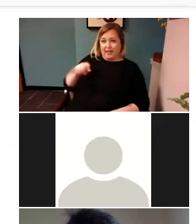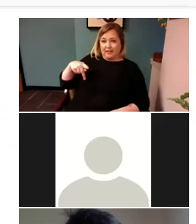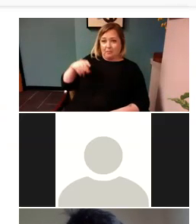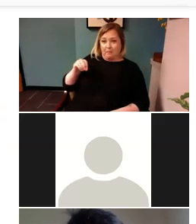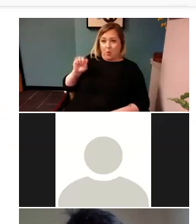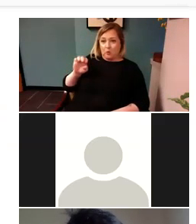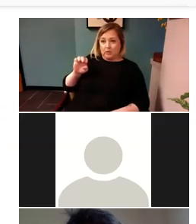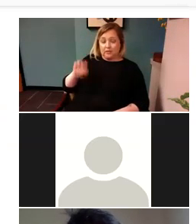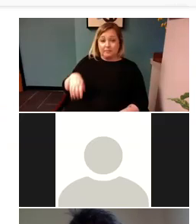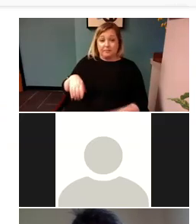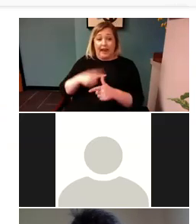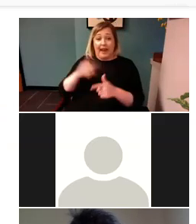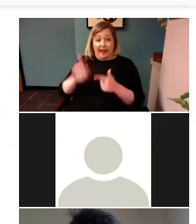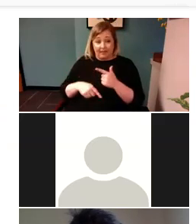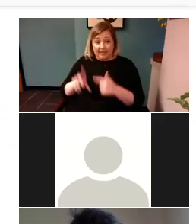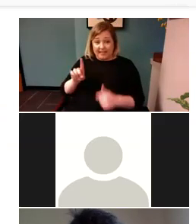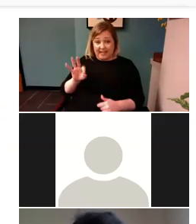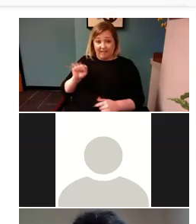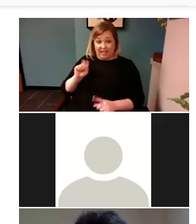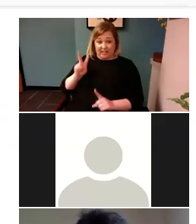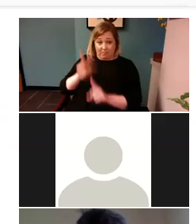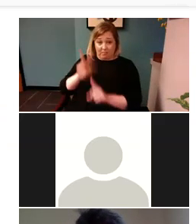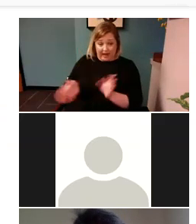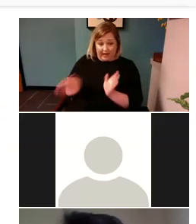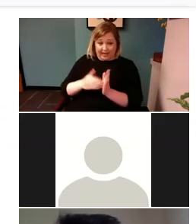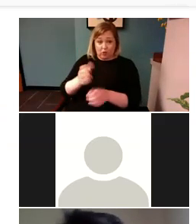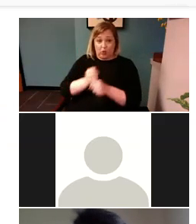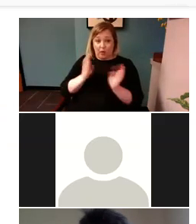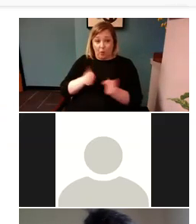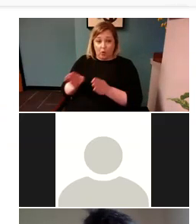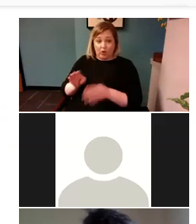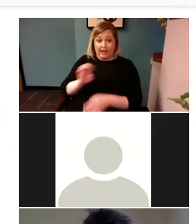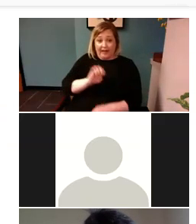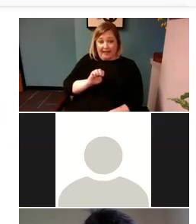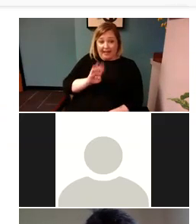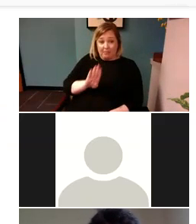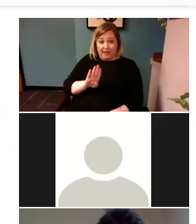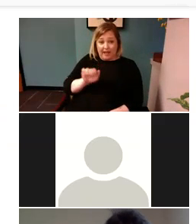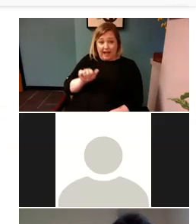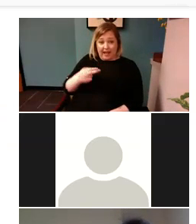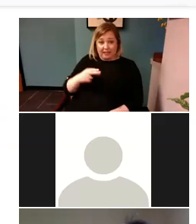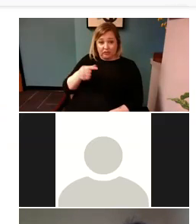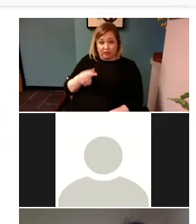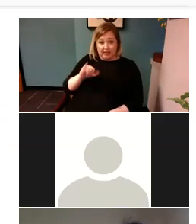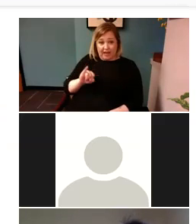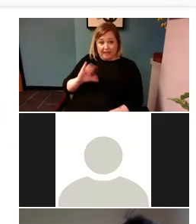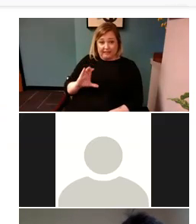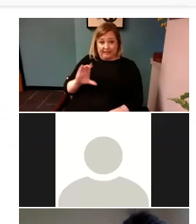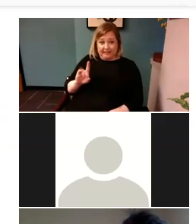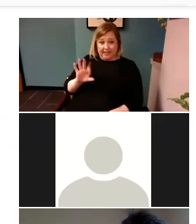we get this ordering, that is EBA, HGI, CD, and FNJ, right?